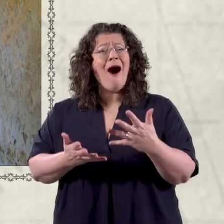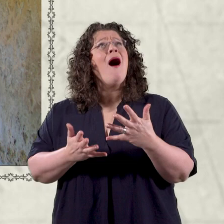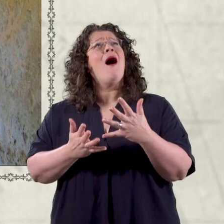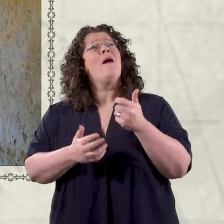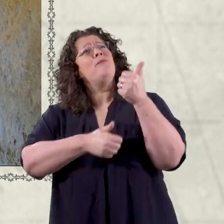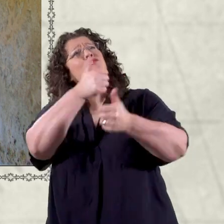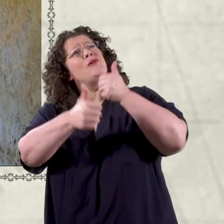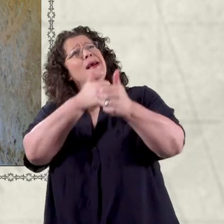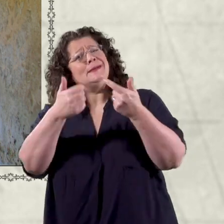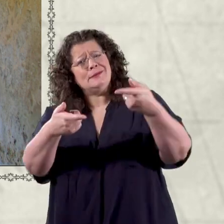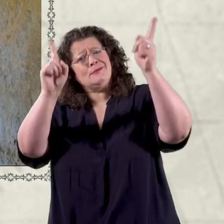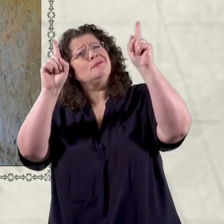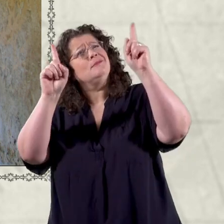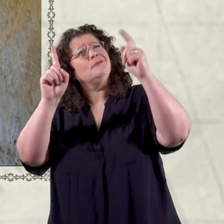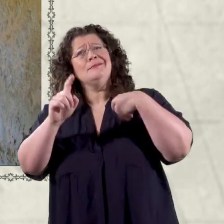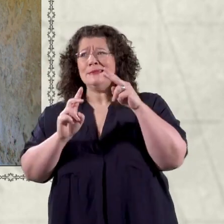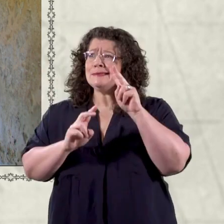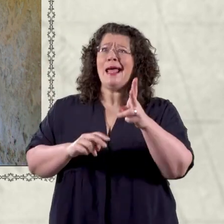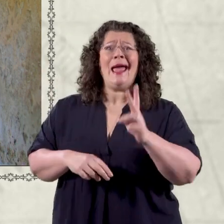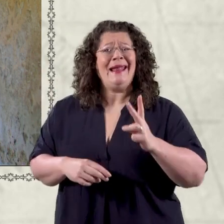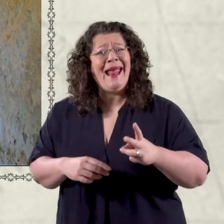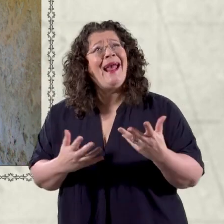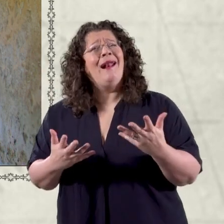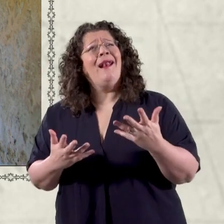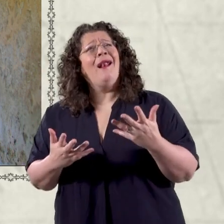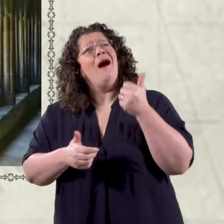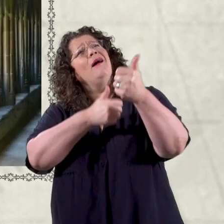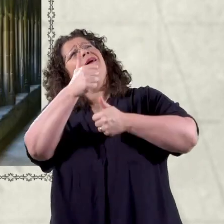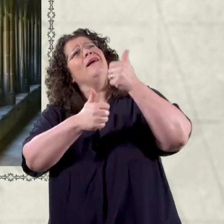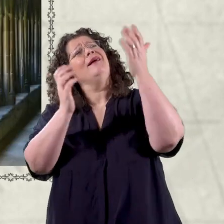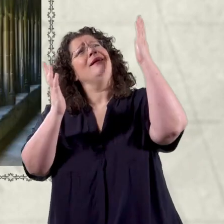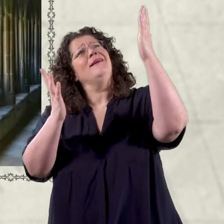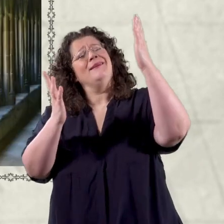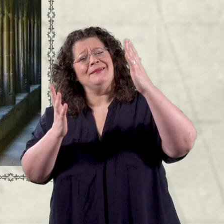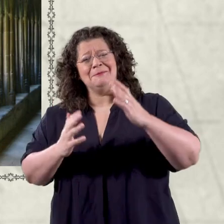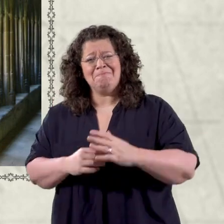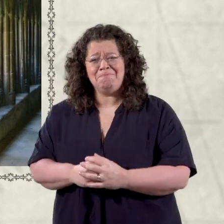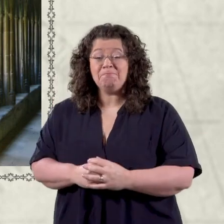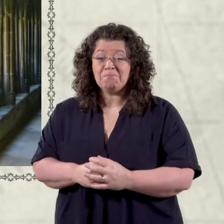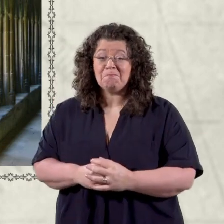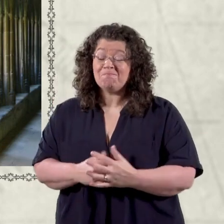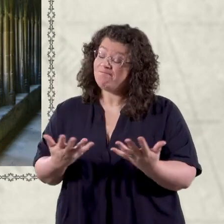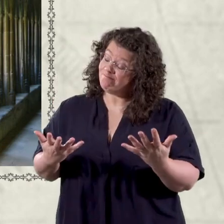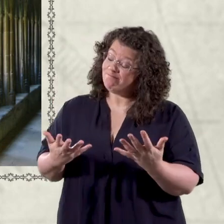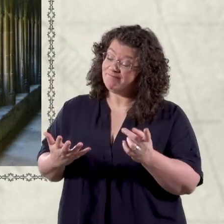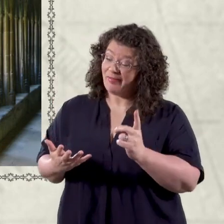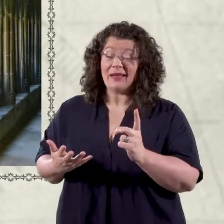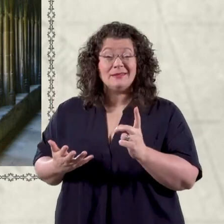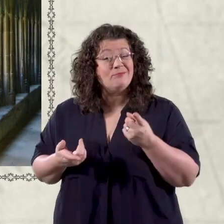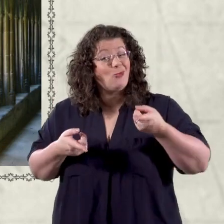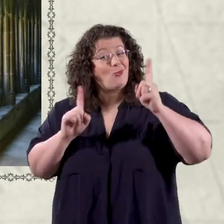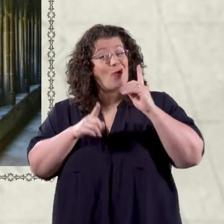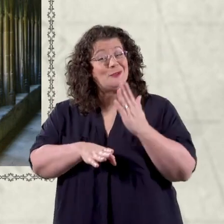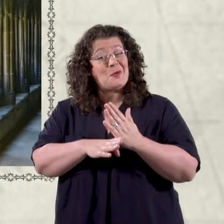be to God, I can see once more." And of course it was indeed all God's